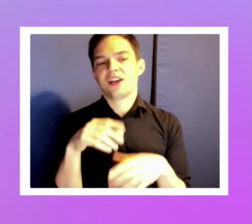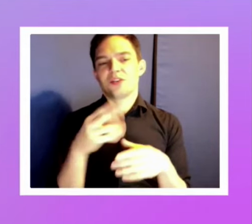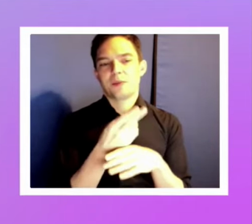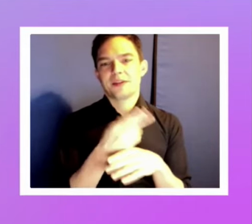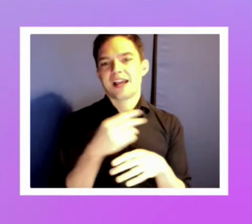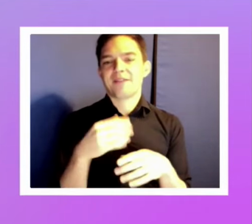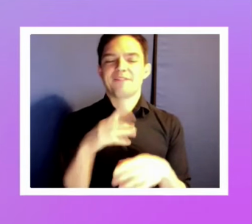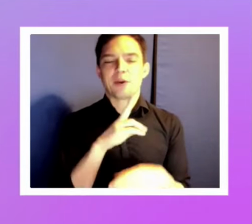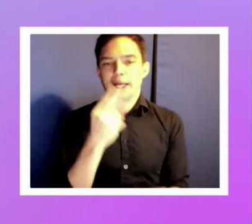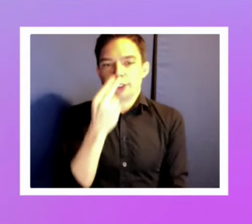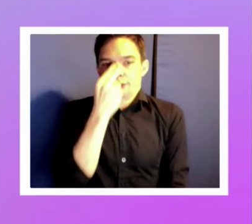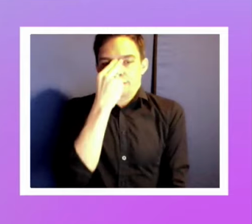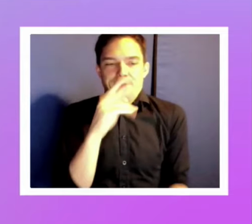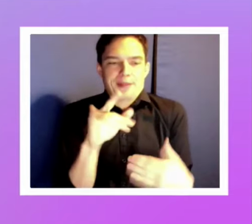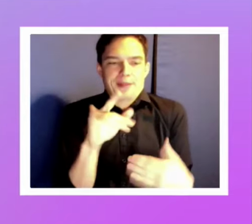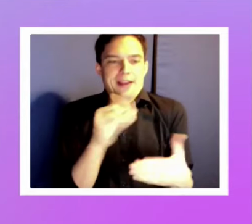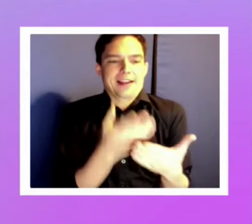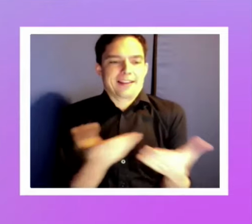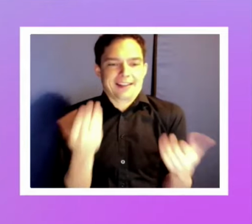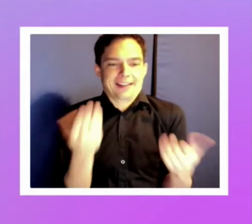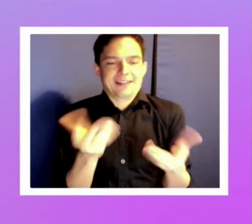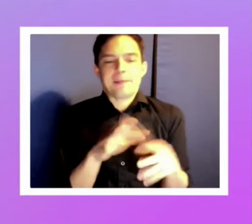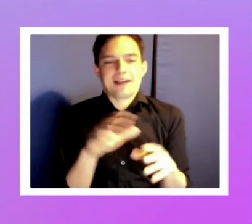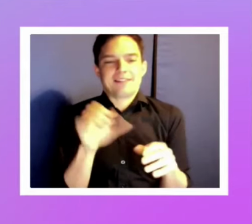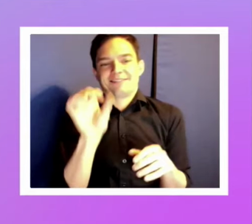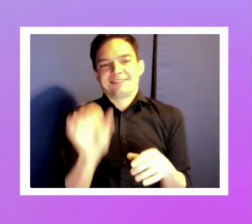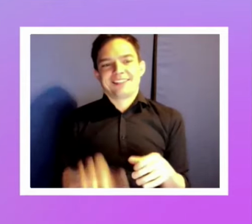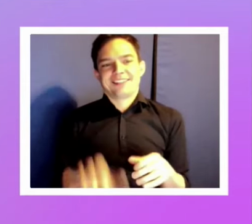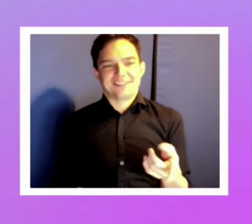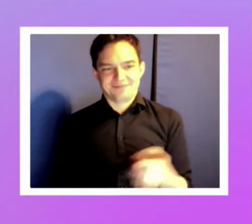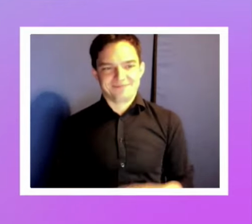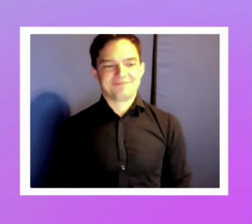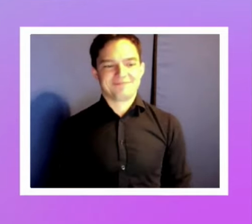nerdy about that stuff, but I won't get into it here.